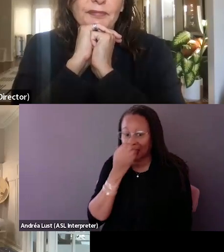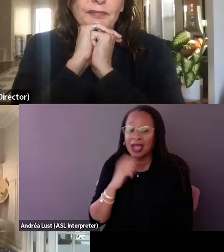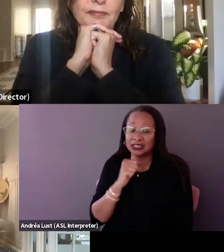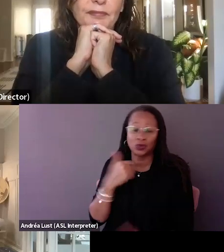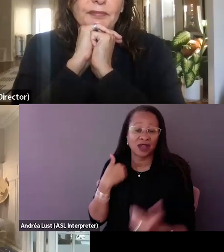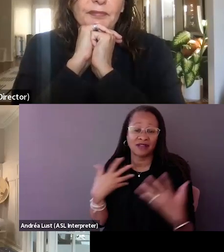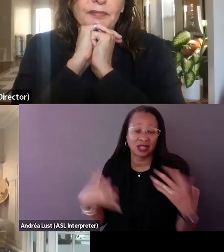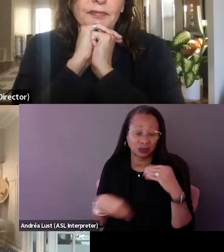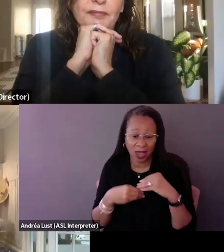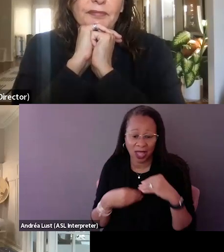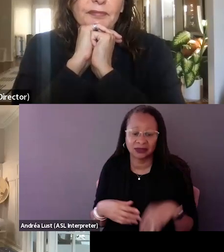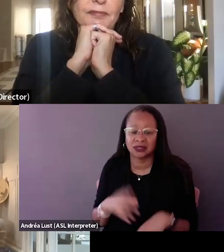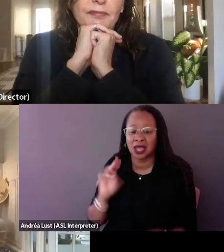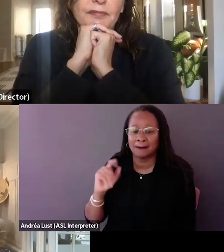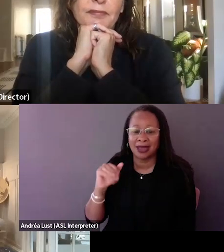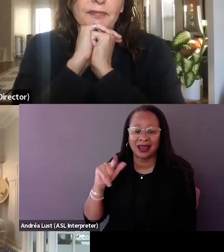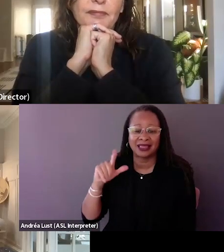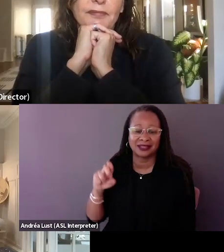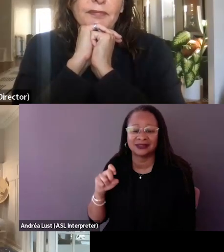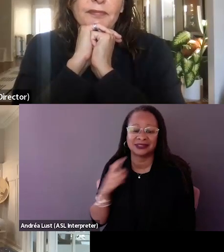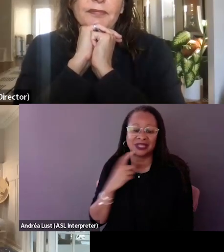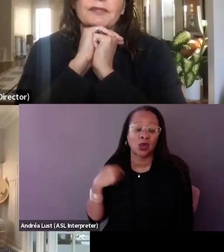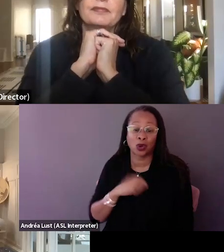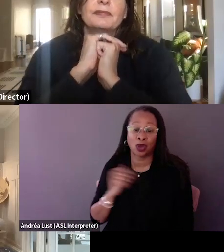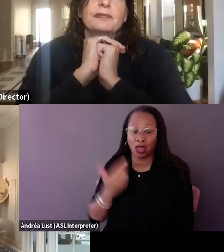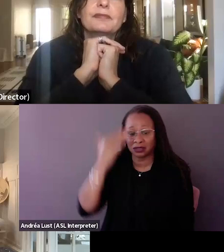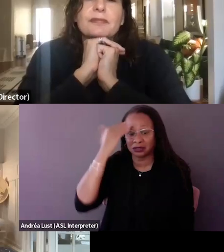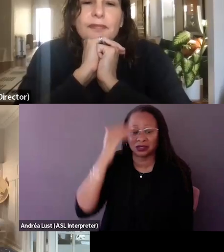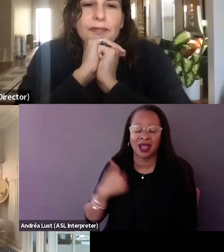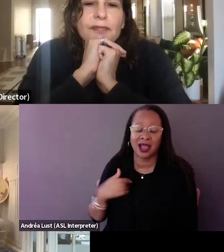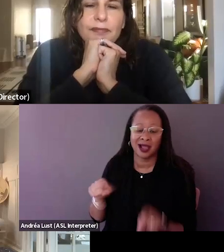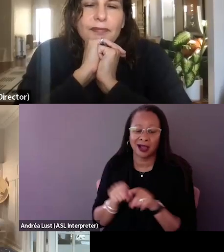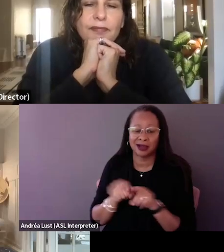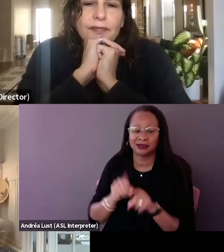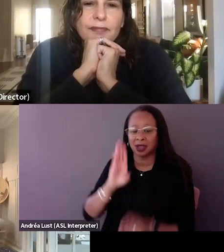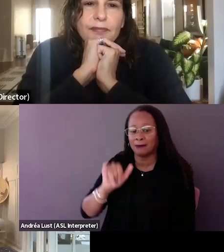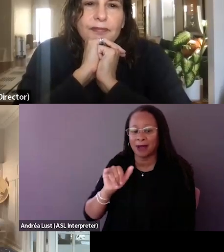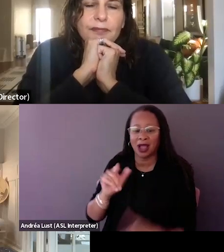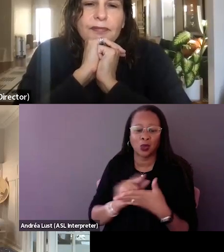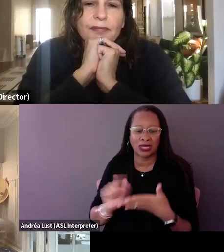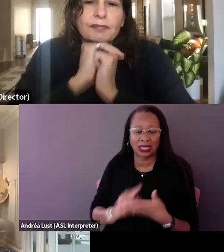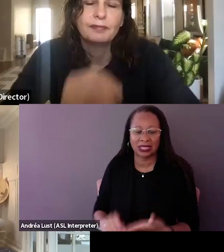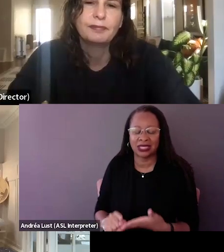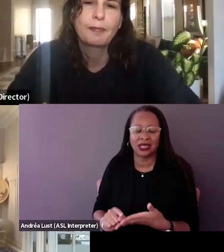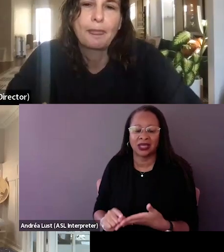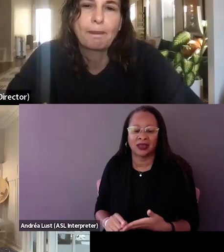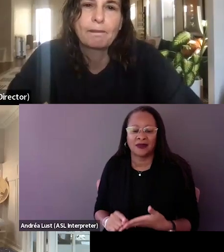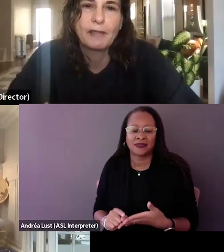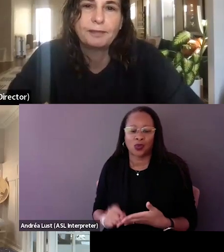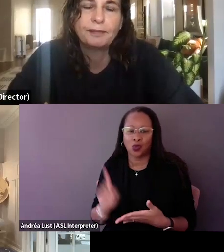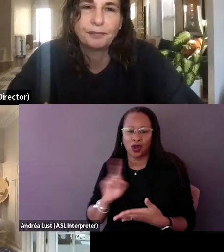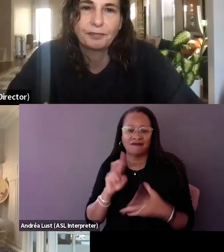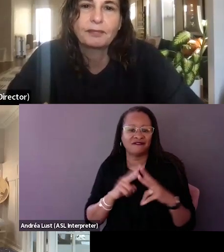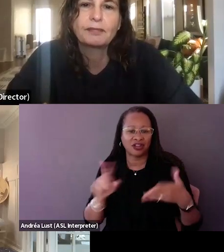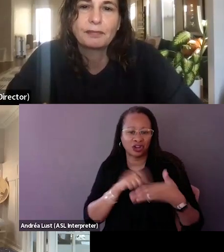Madeline, as Madeline said, we are all known. I mean, I also have a bi-weekly show where I'm weekly critical of